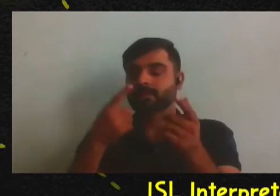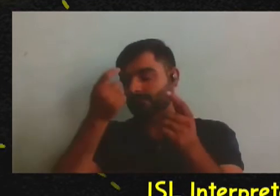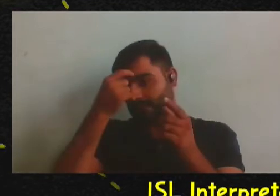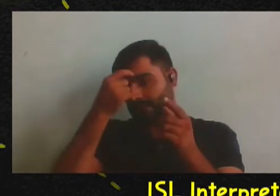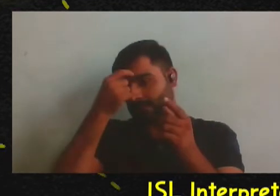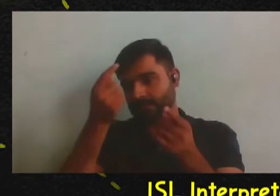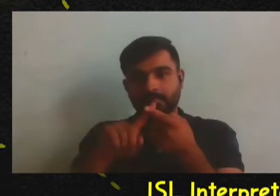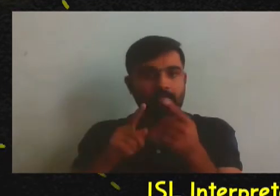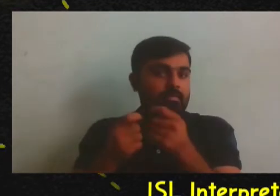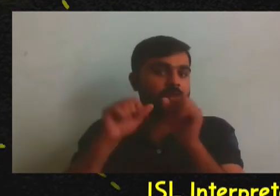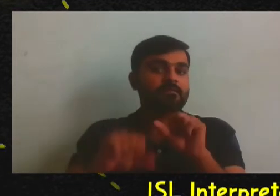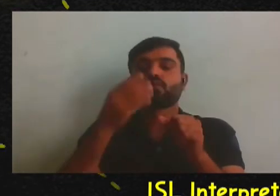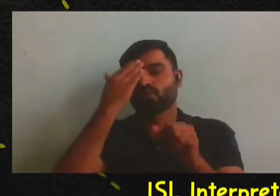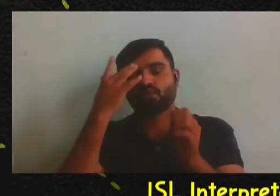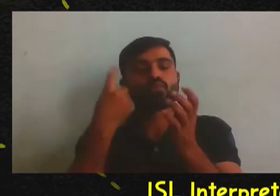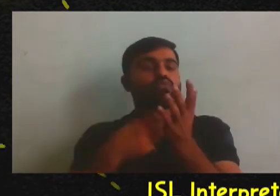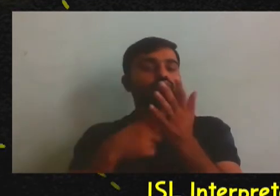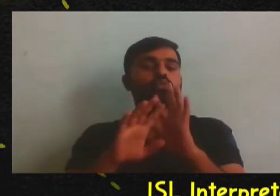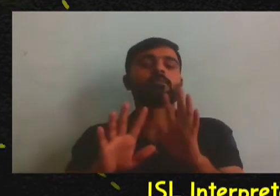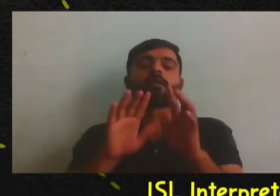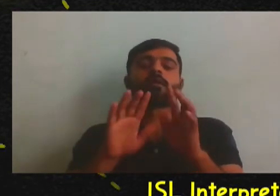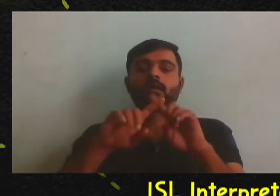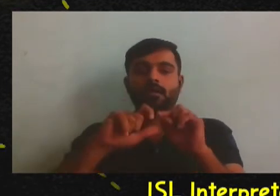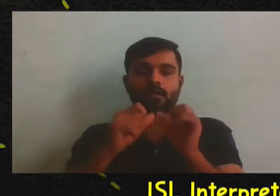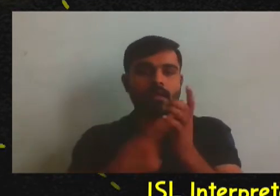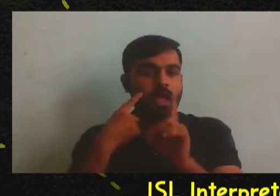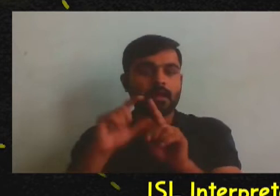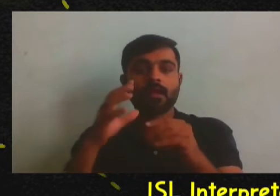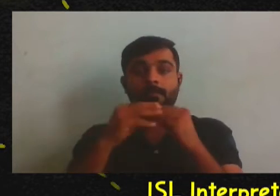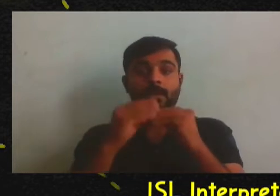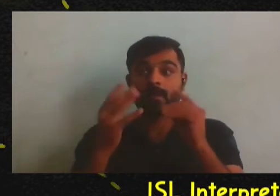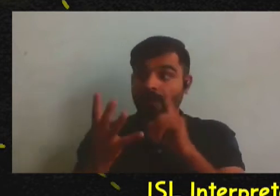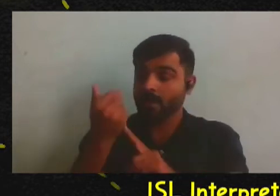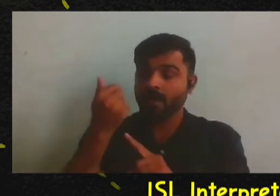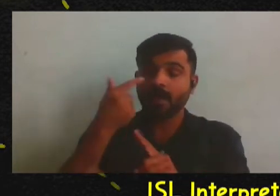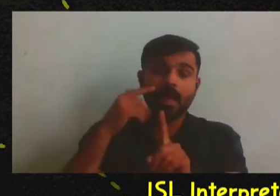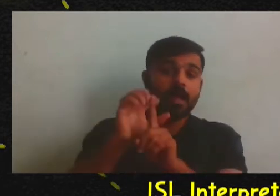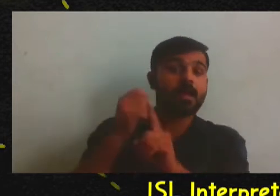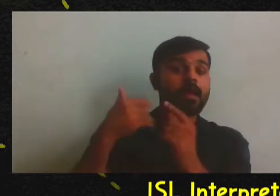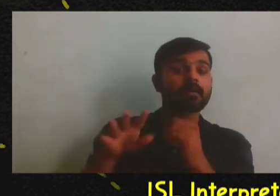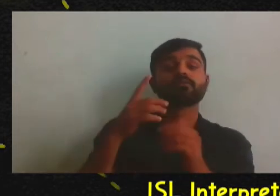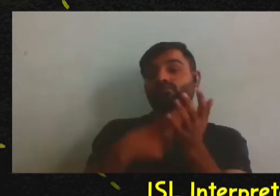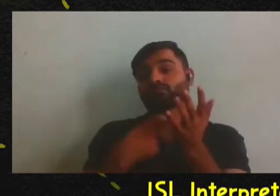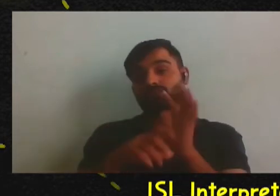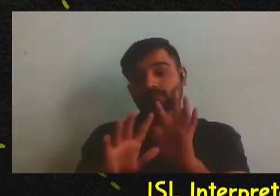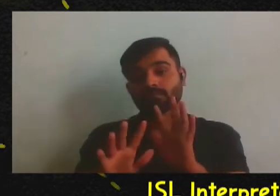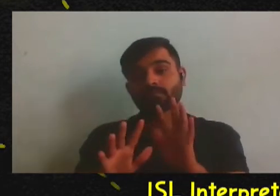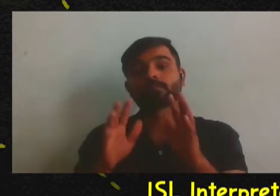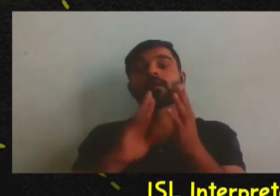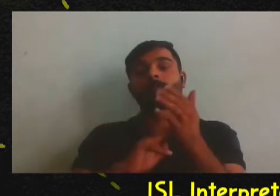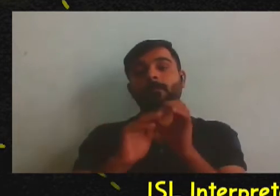know that the protocol for cardiac arrest in Bangalore has to be identical to the protocol in Manipur or